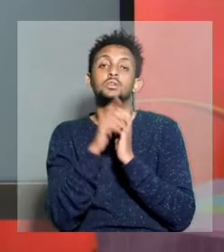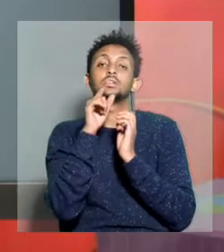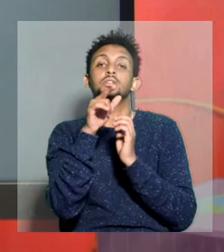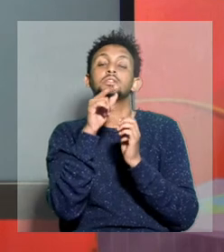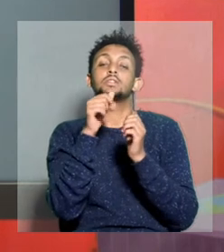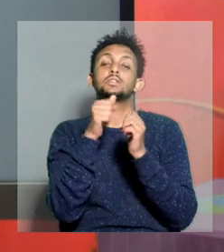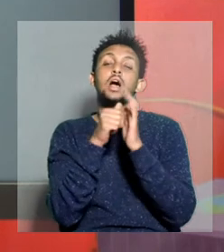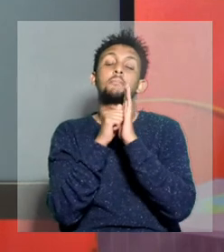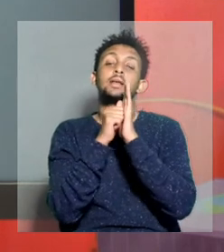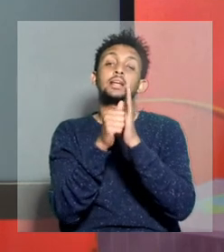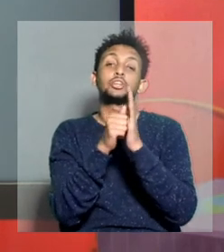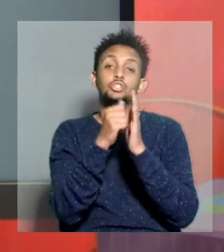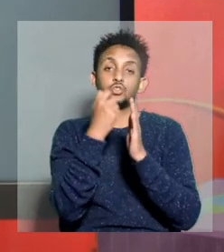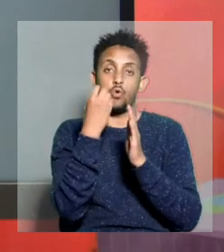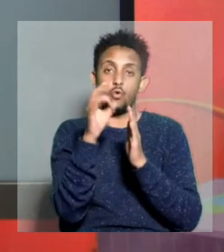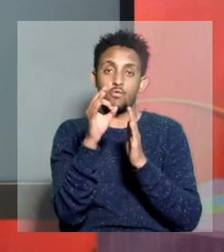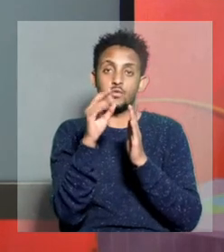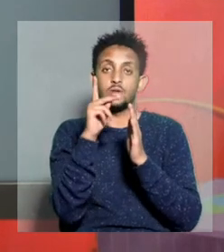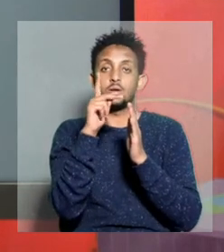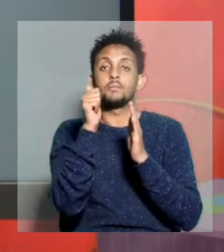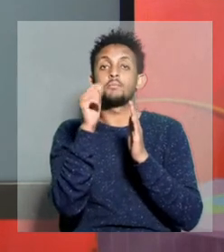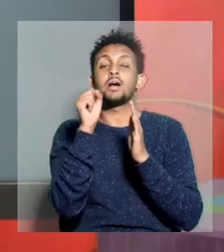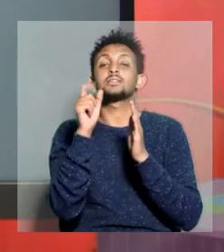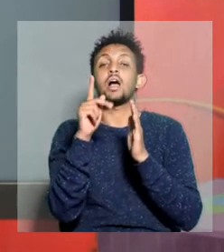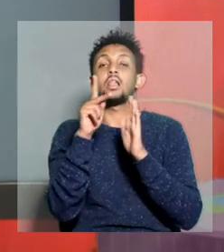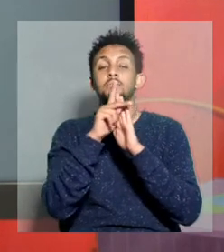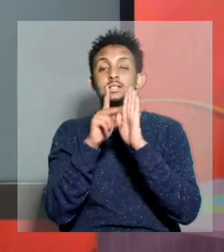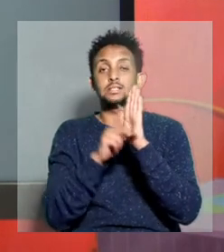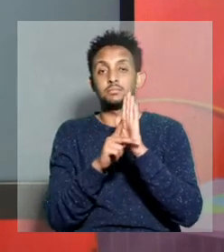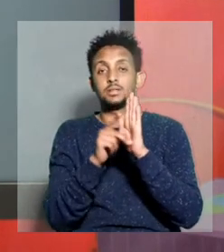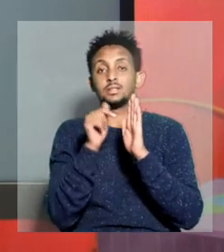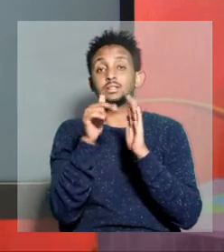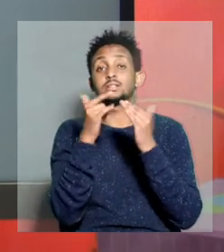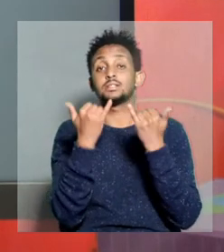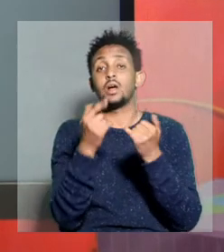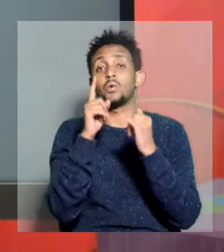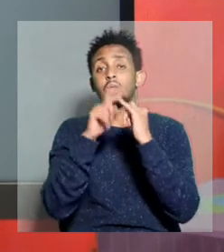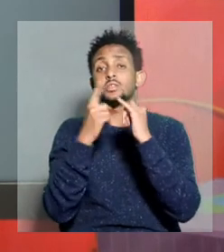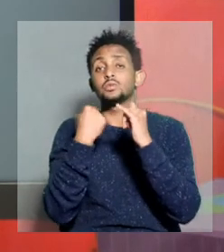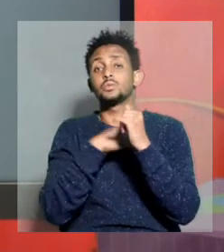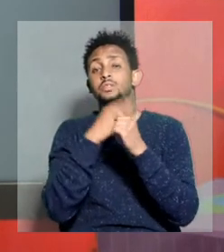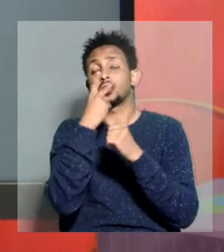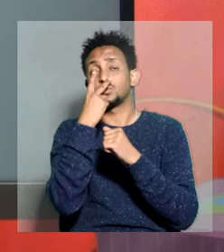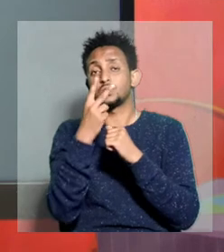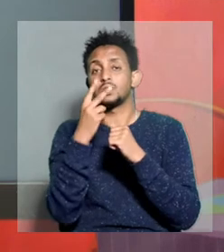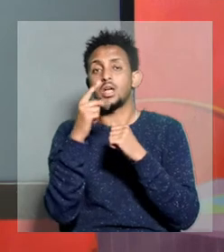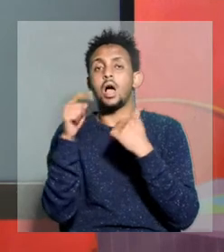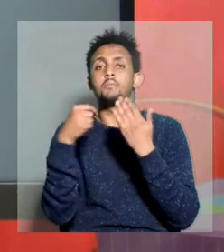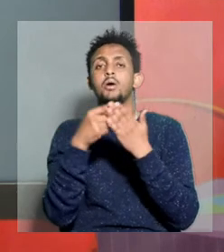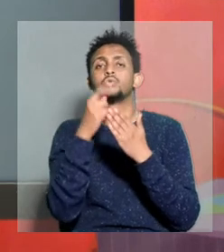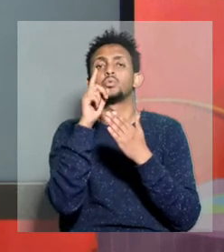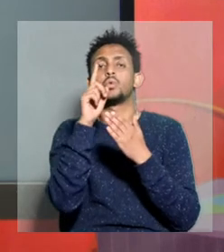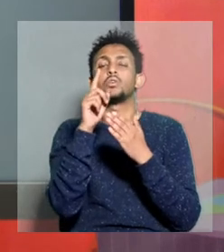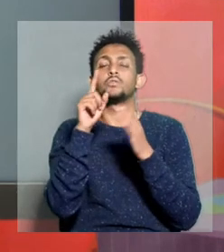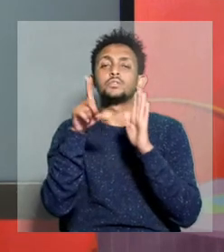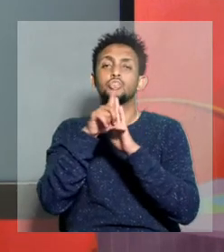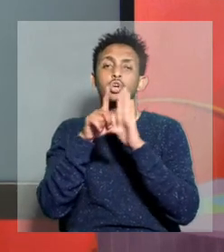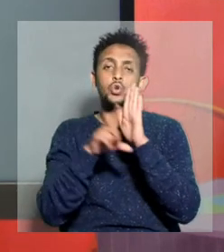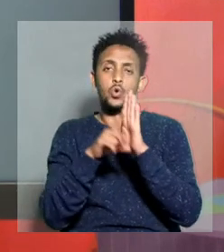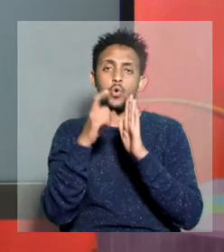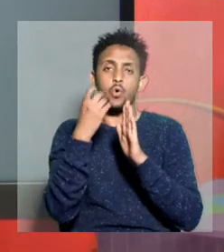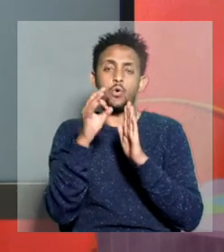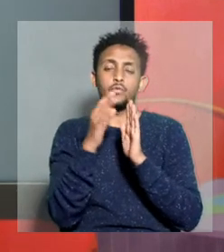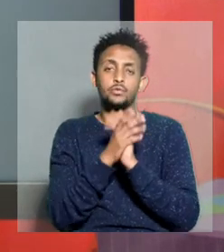is the applications of Pascal's principle. And now at last, let's try to see about one of the law